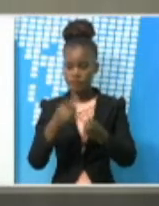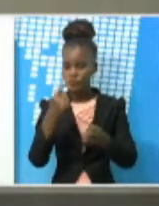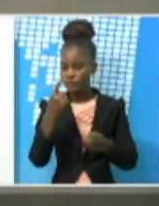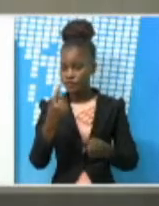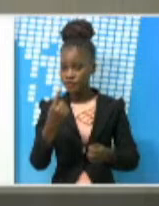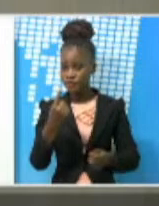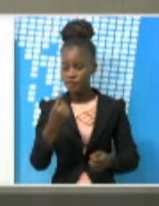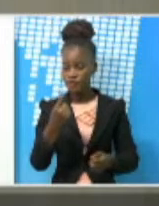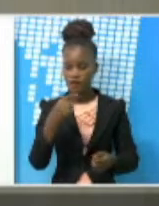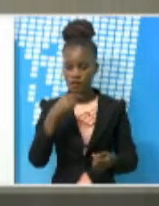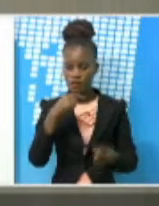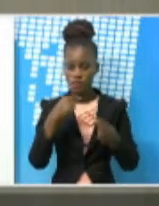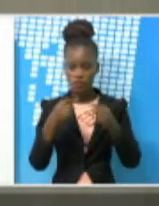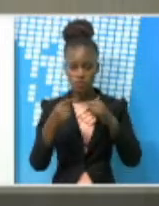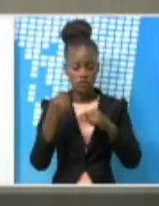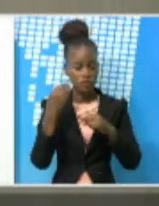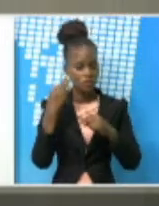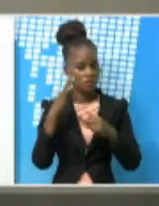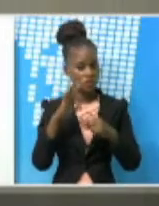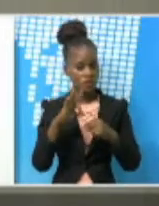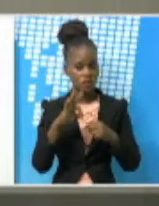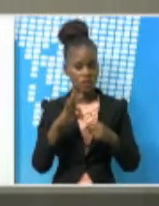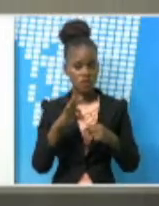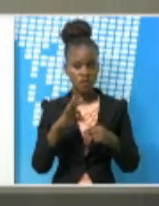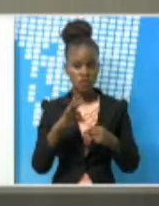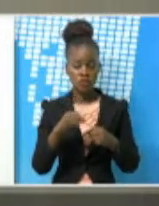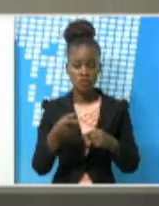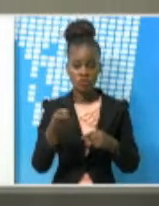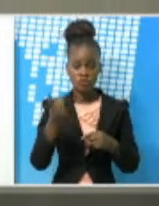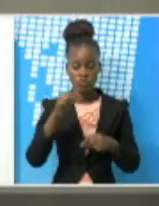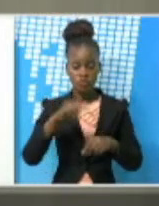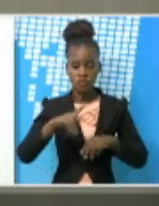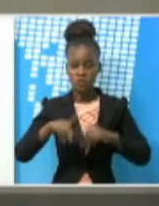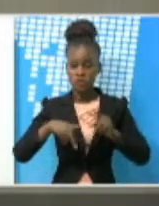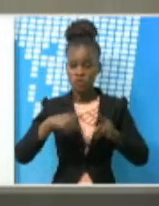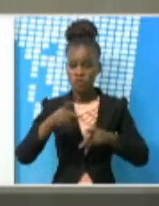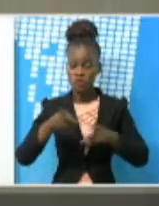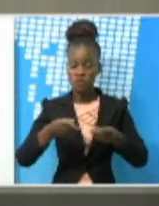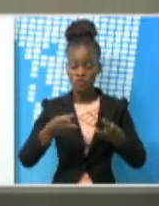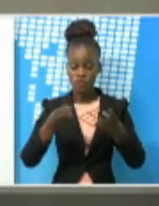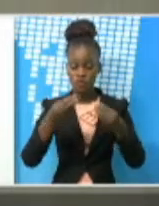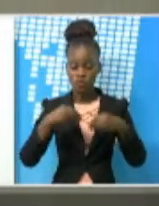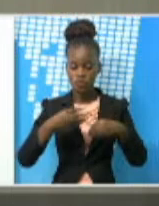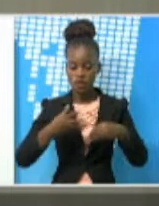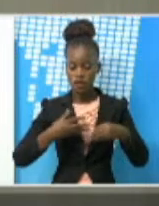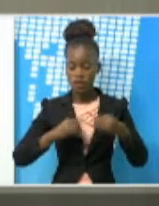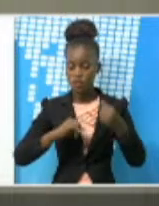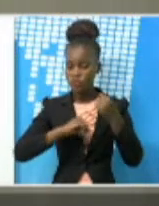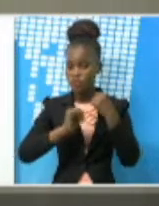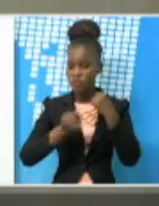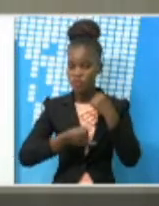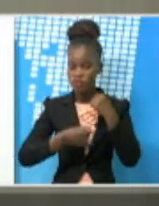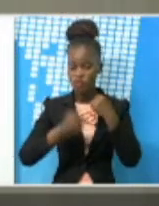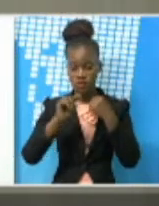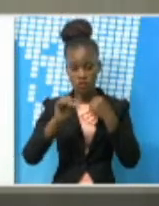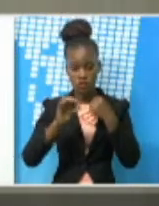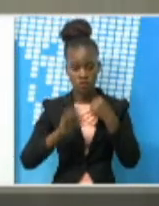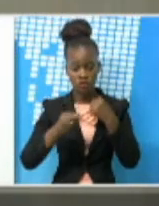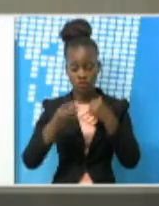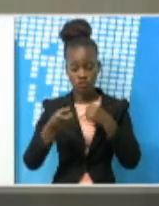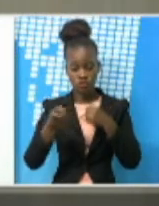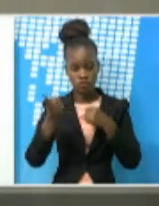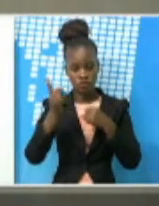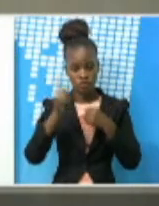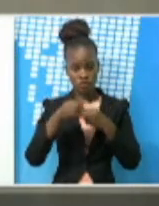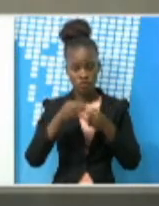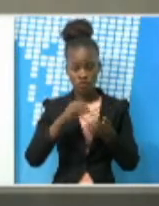talked about of ensuring that our people are employed, ensuring that our raw material is